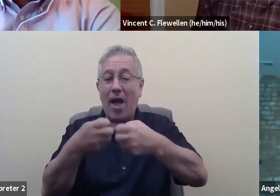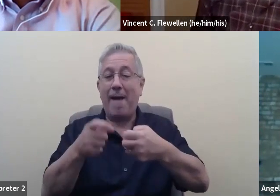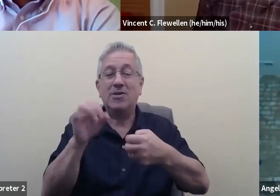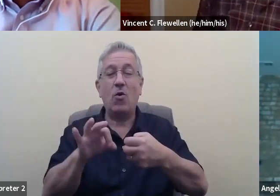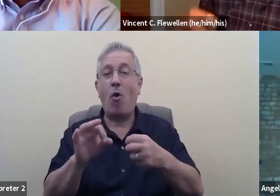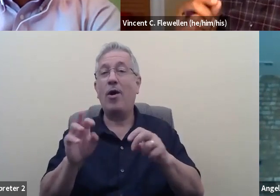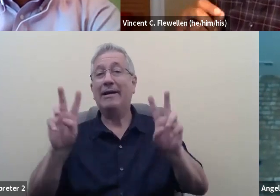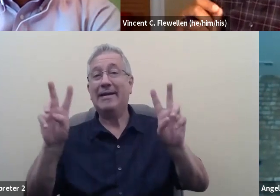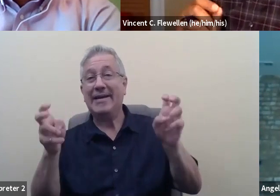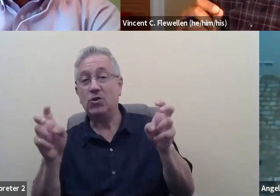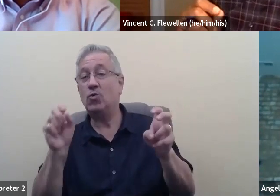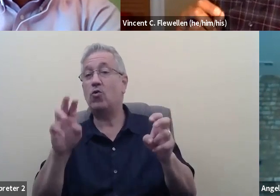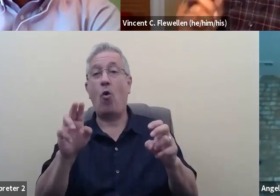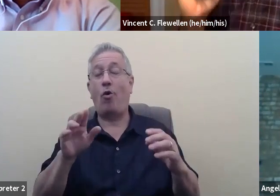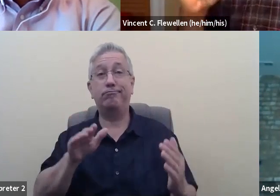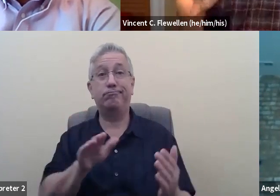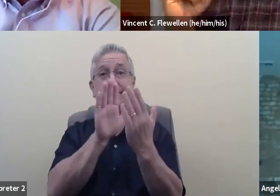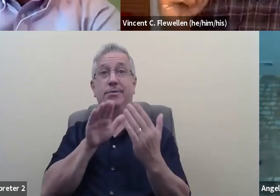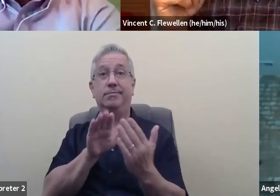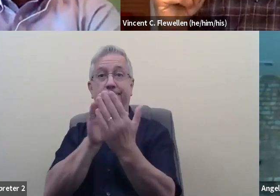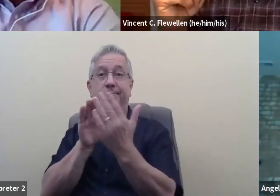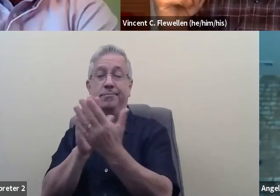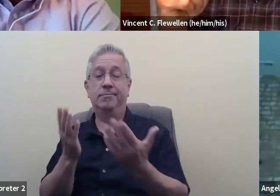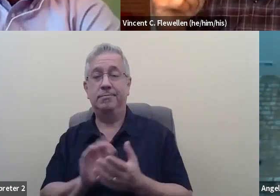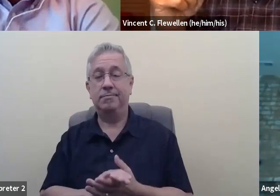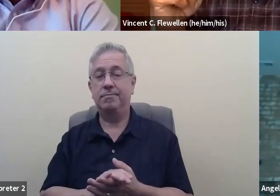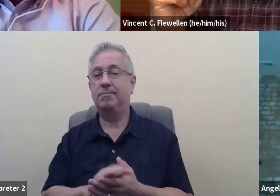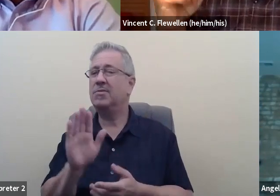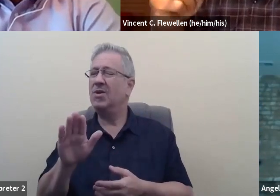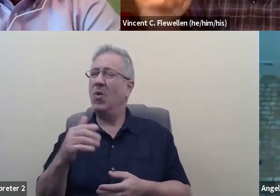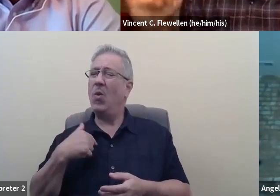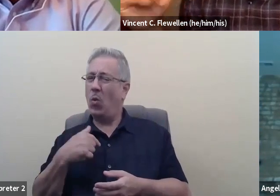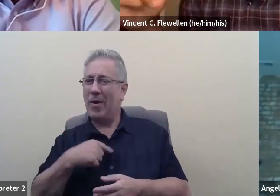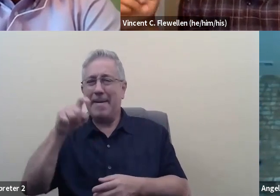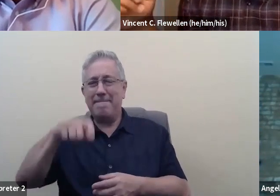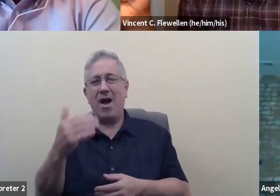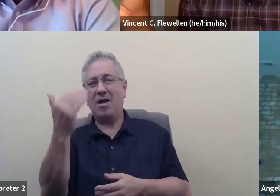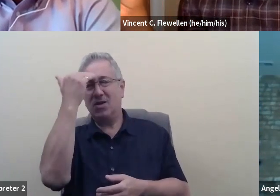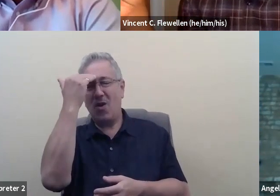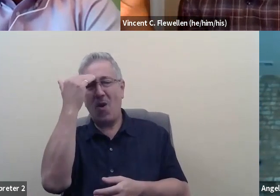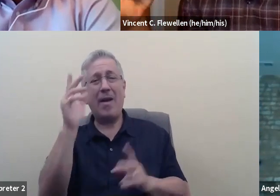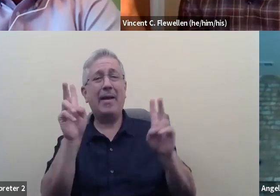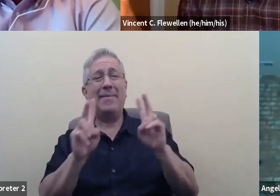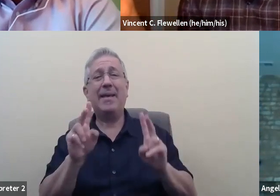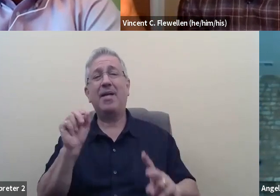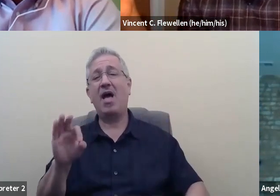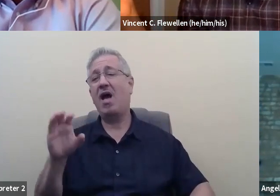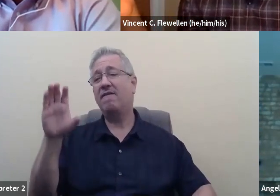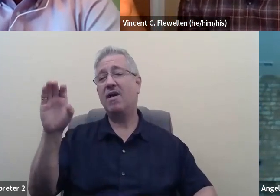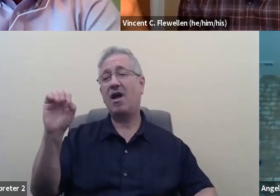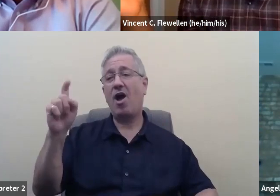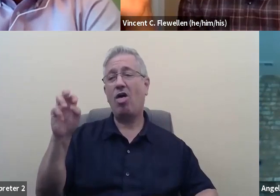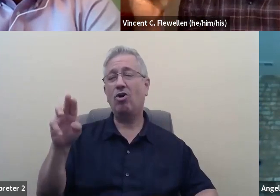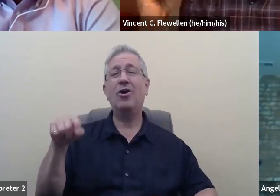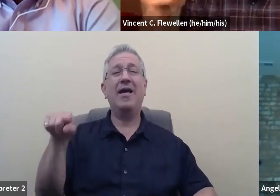there also, not only, I mean, you have to also recognize people of color tell these stories constantly, you know, like live it